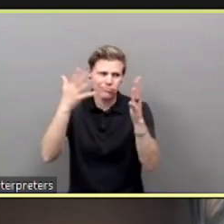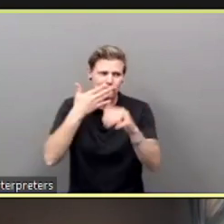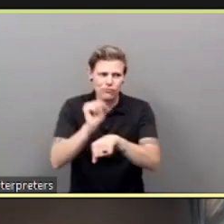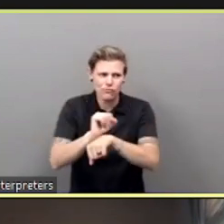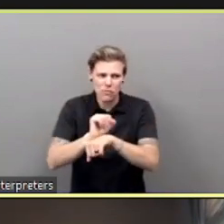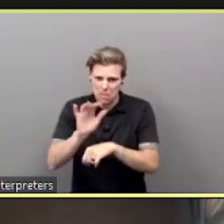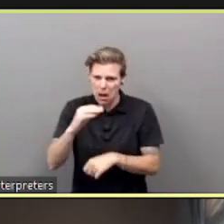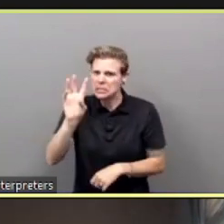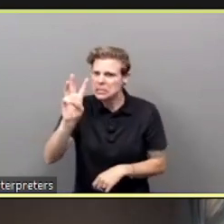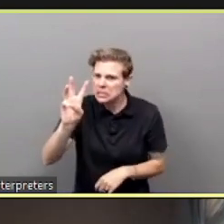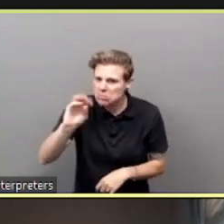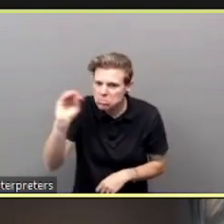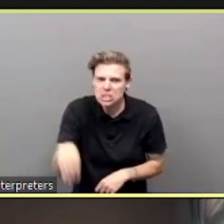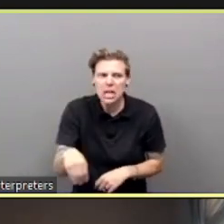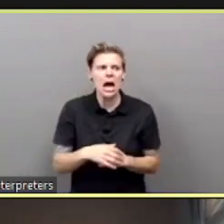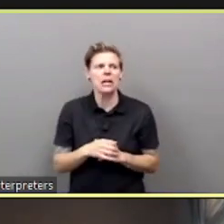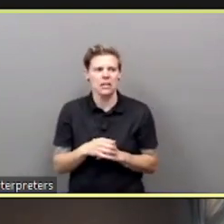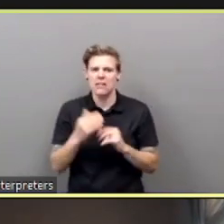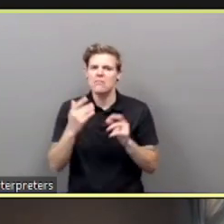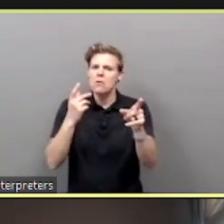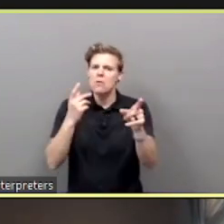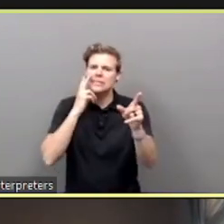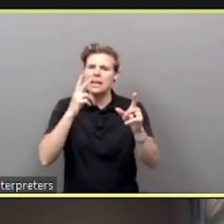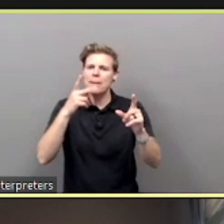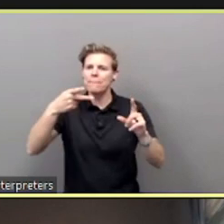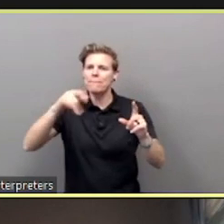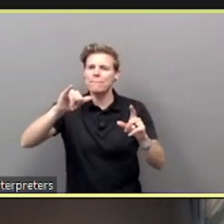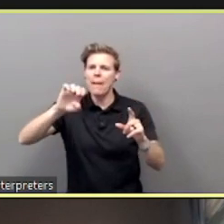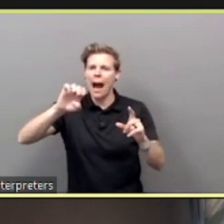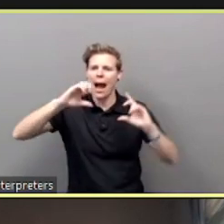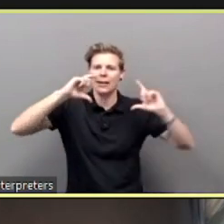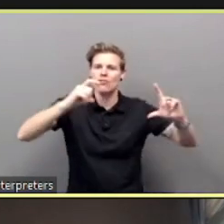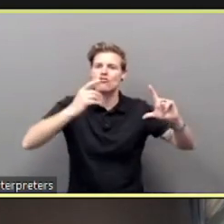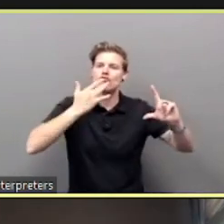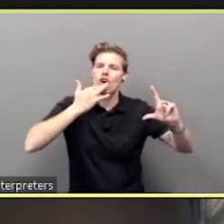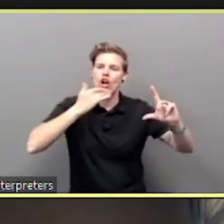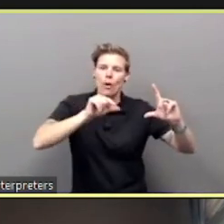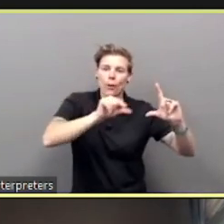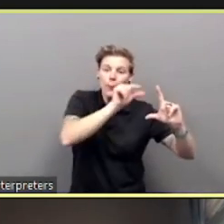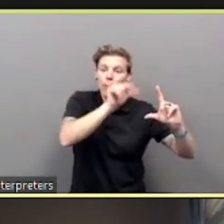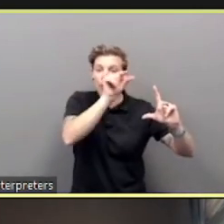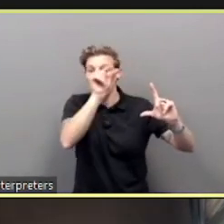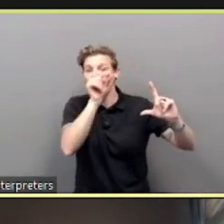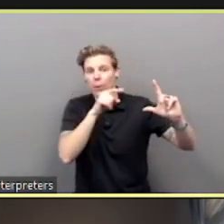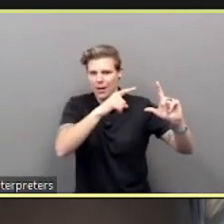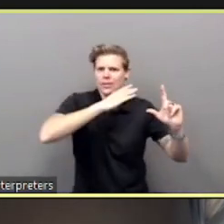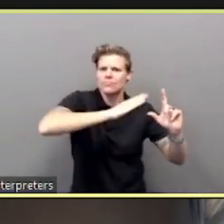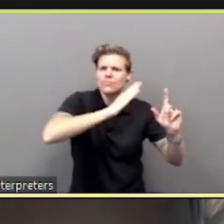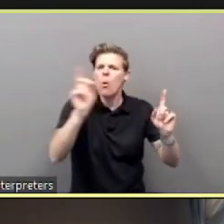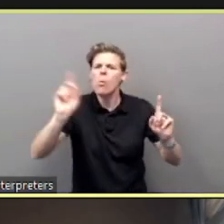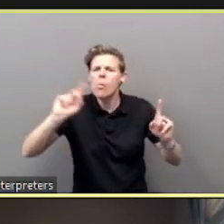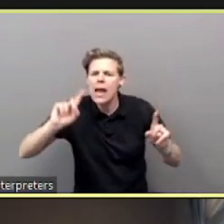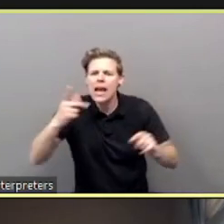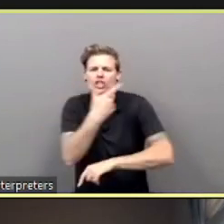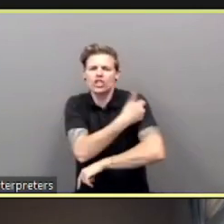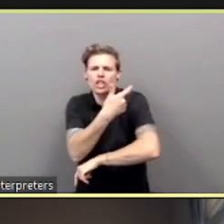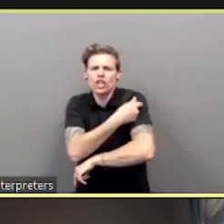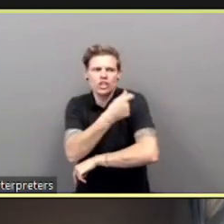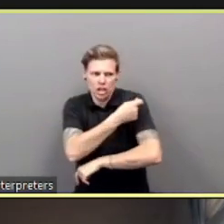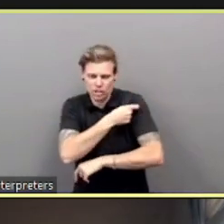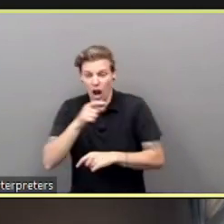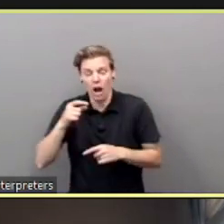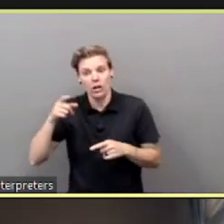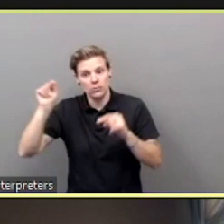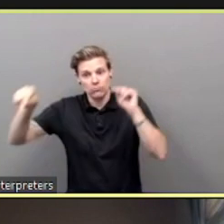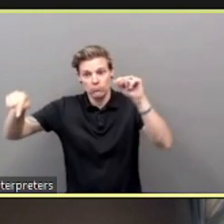vaccine. Thank you to all you private practice providers out there. And we're just encouraging more providers to get signed up for vaccine right now so